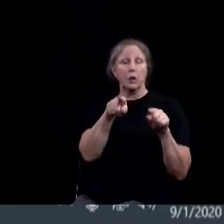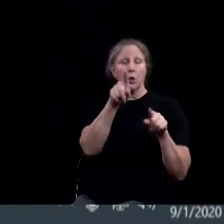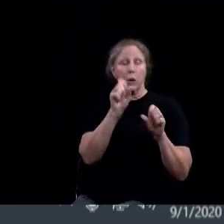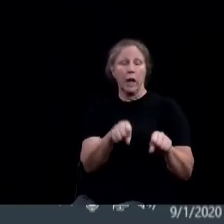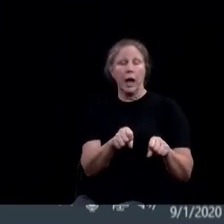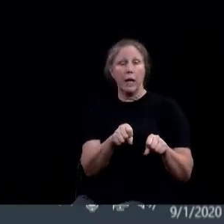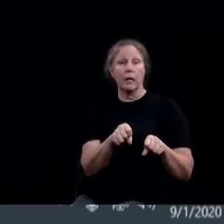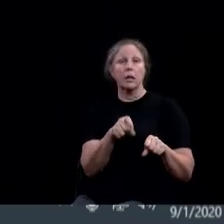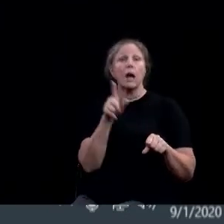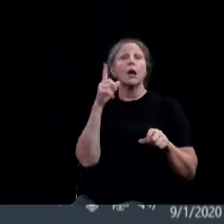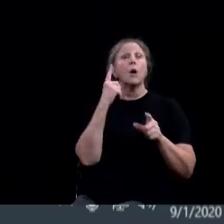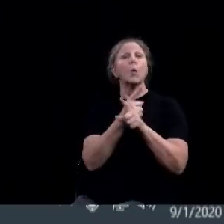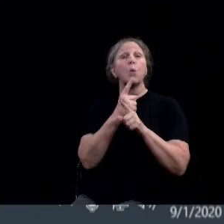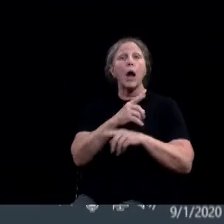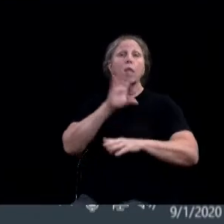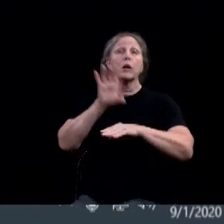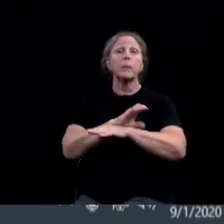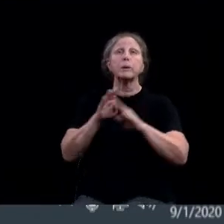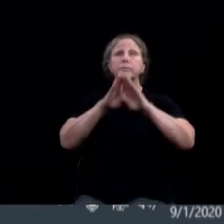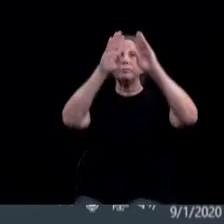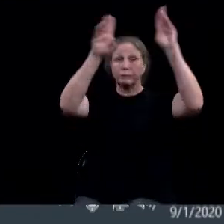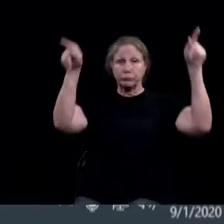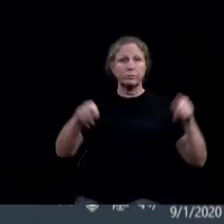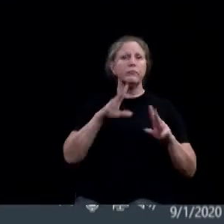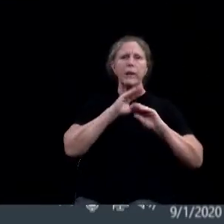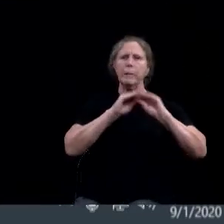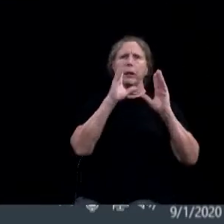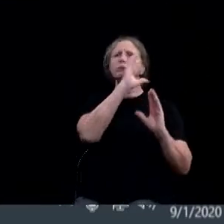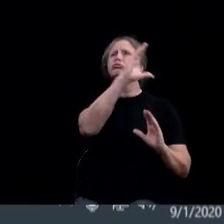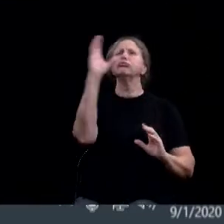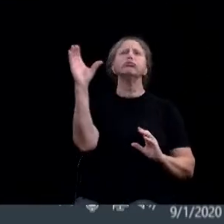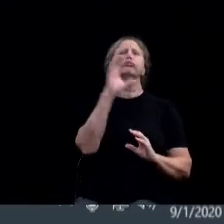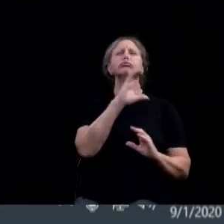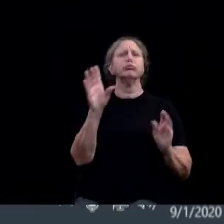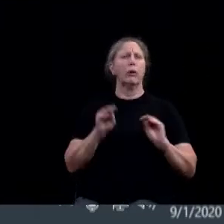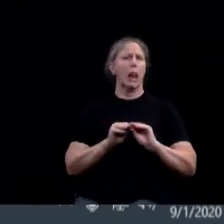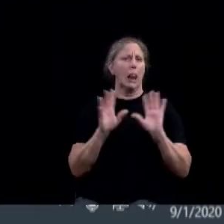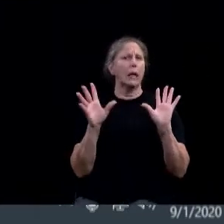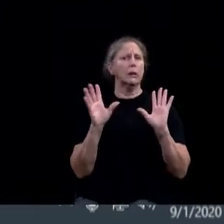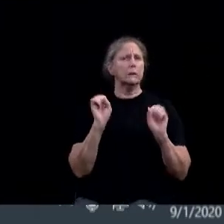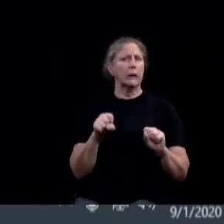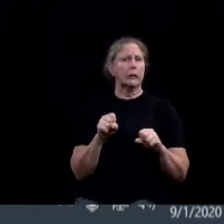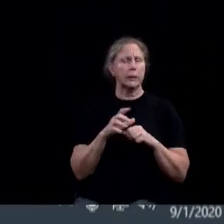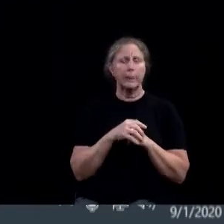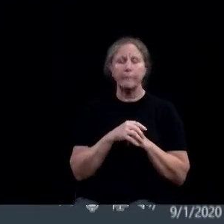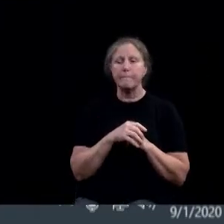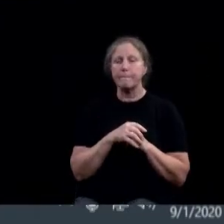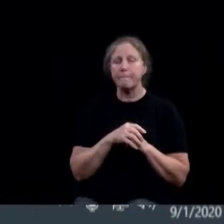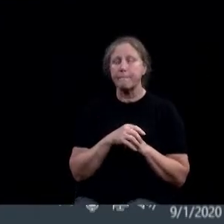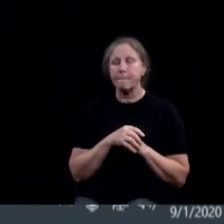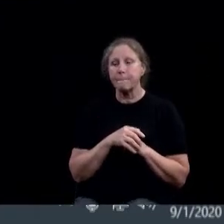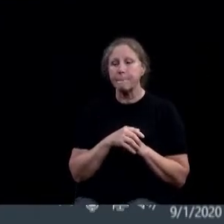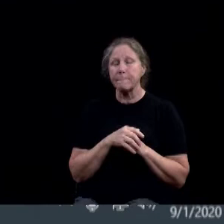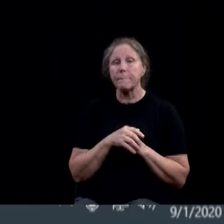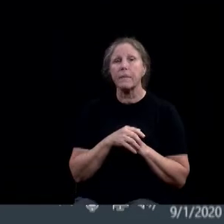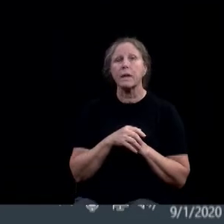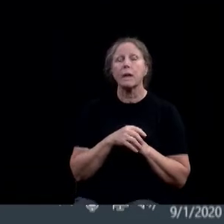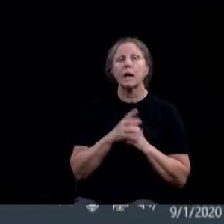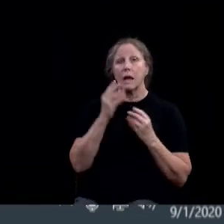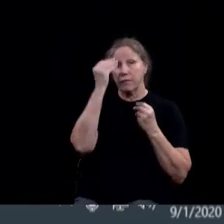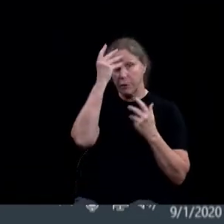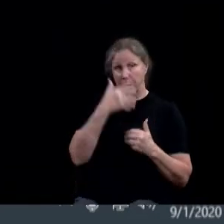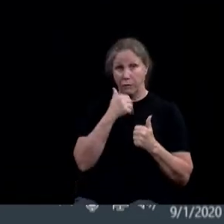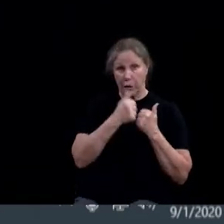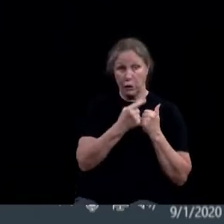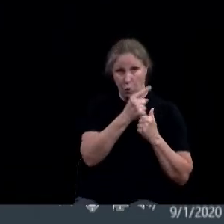pretty clear and crisp. A little bit of information for each case. You can also filter by